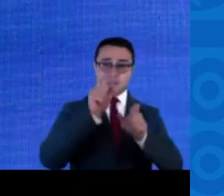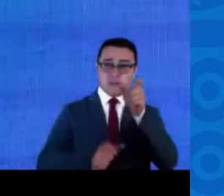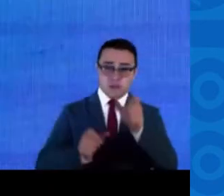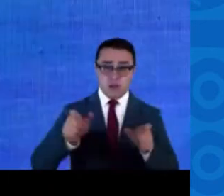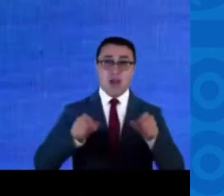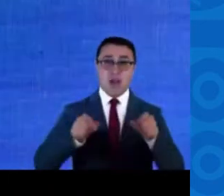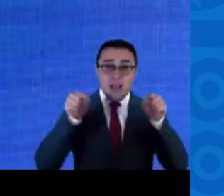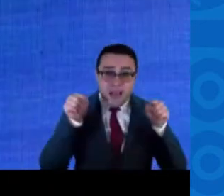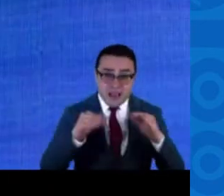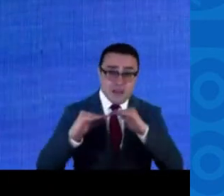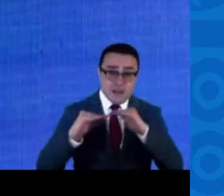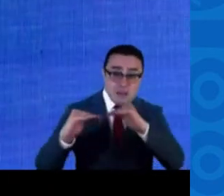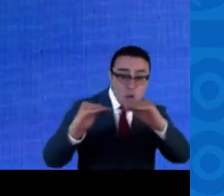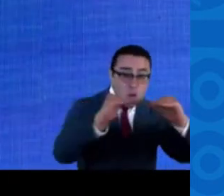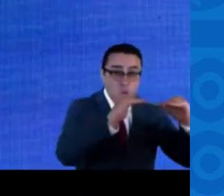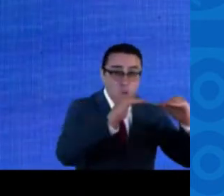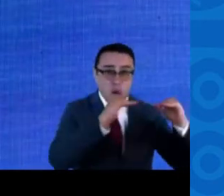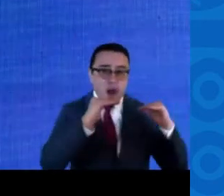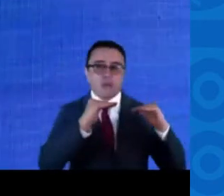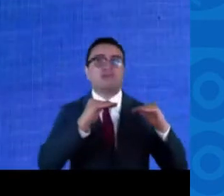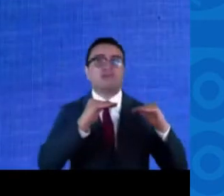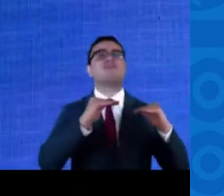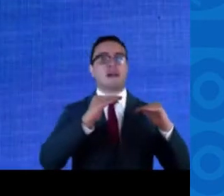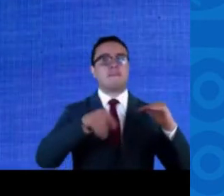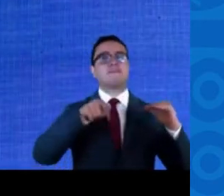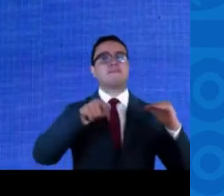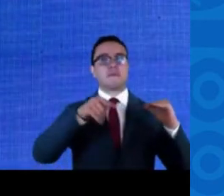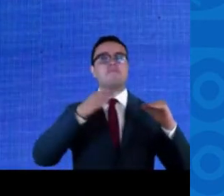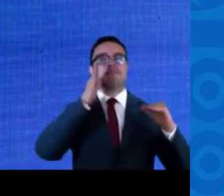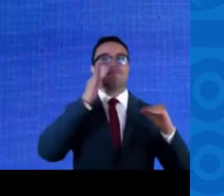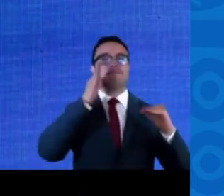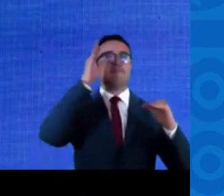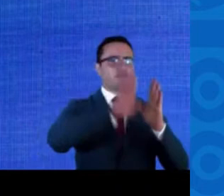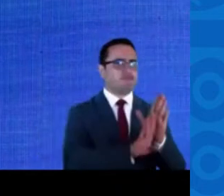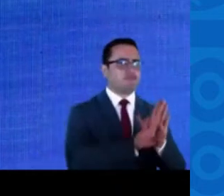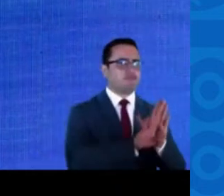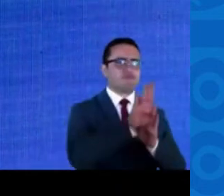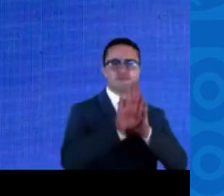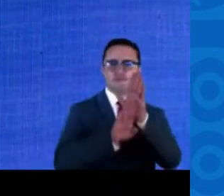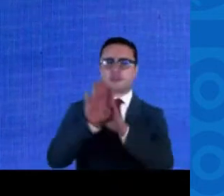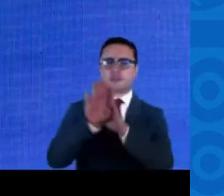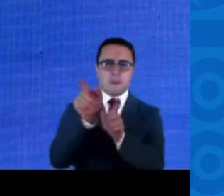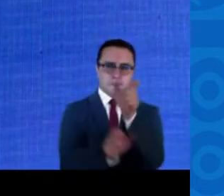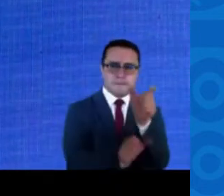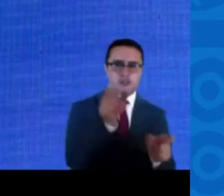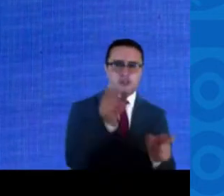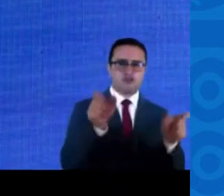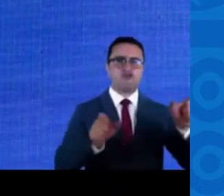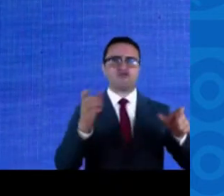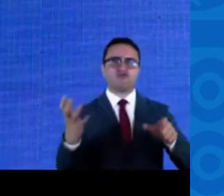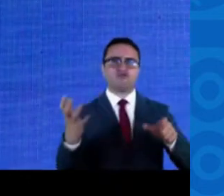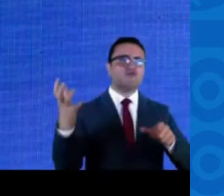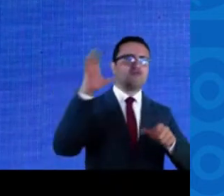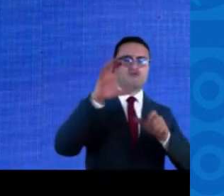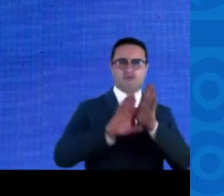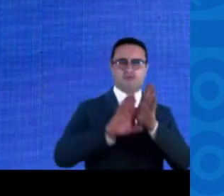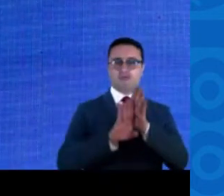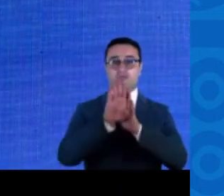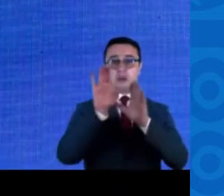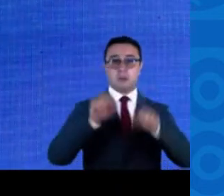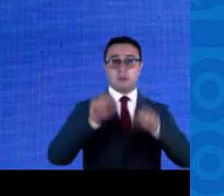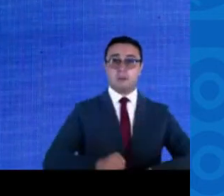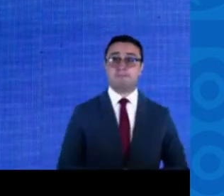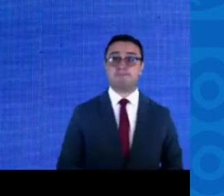in equality, in equal conditions, once we have that, we will be able to contribute to the